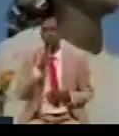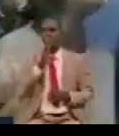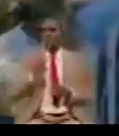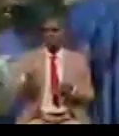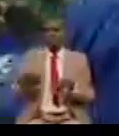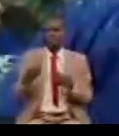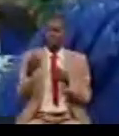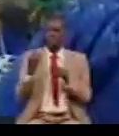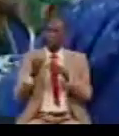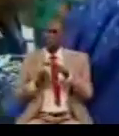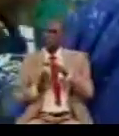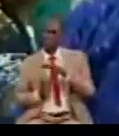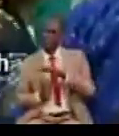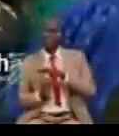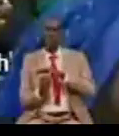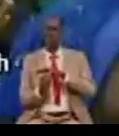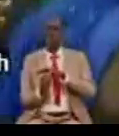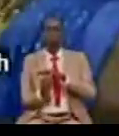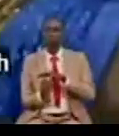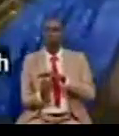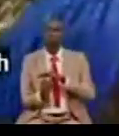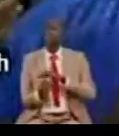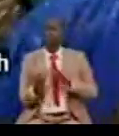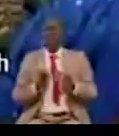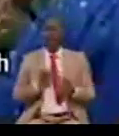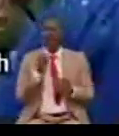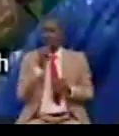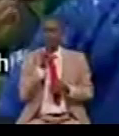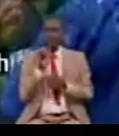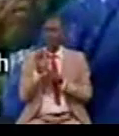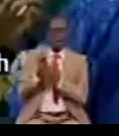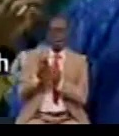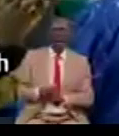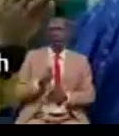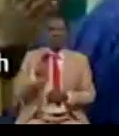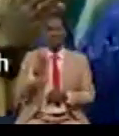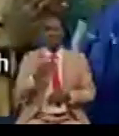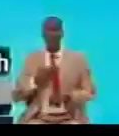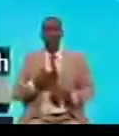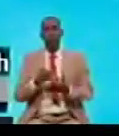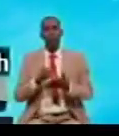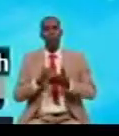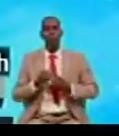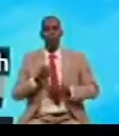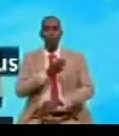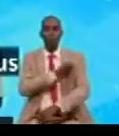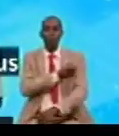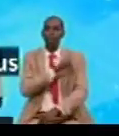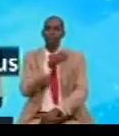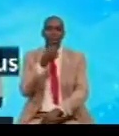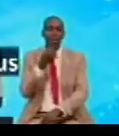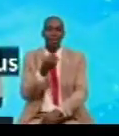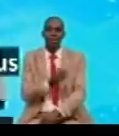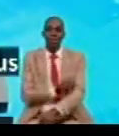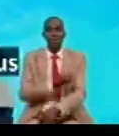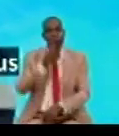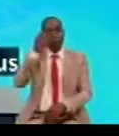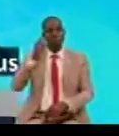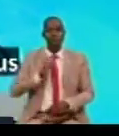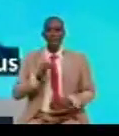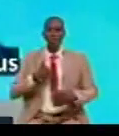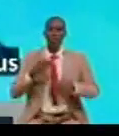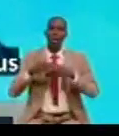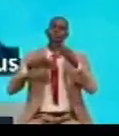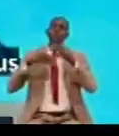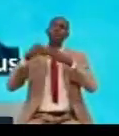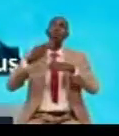going under. I'm not held by my own strength, 'cause I put